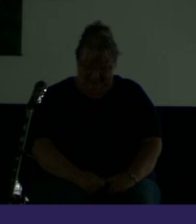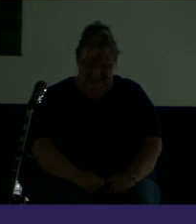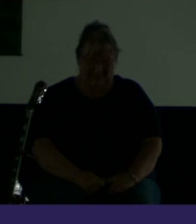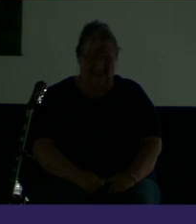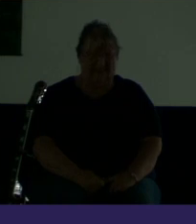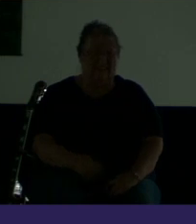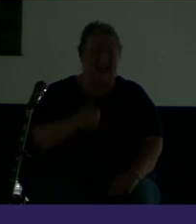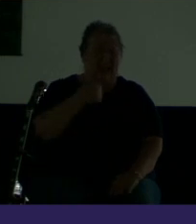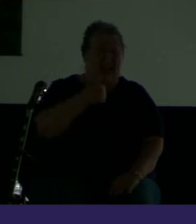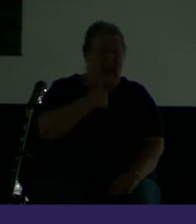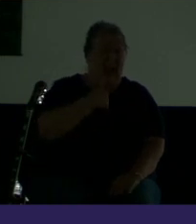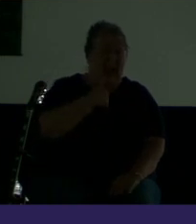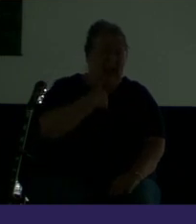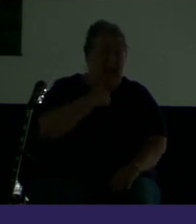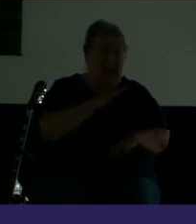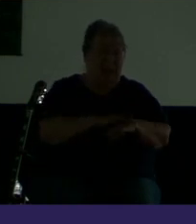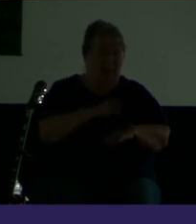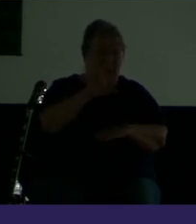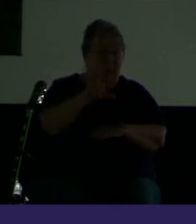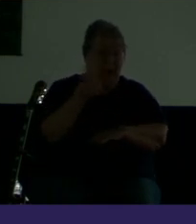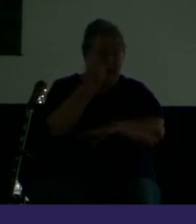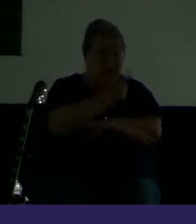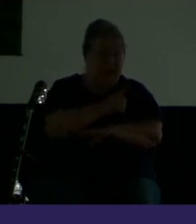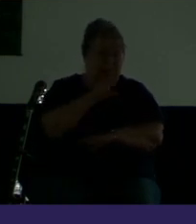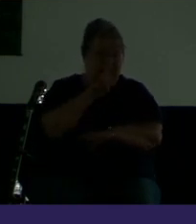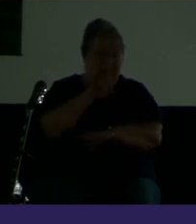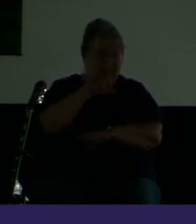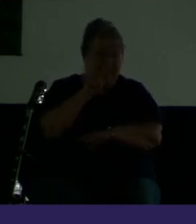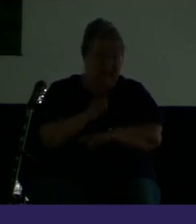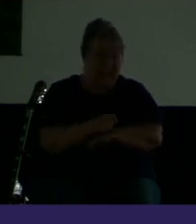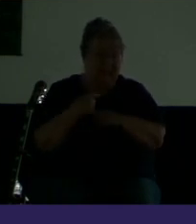I'm on a 30-day diet. So far, I've lost 15 days.